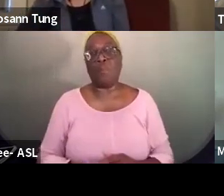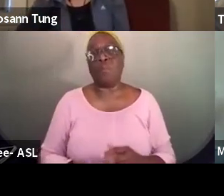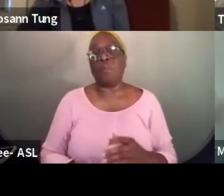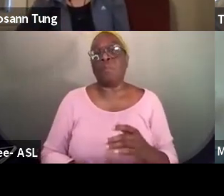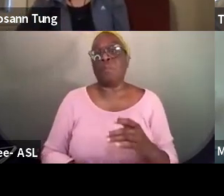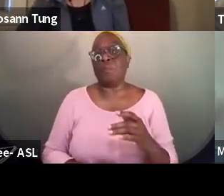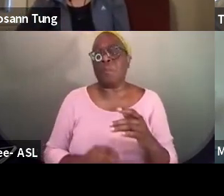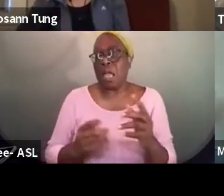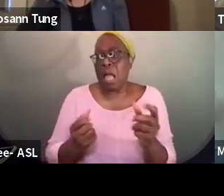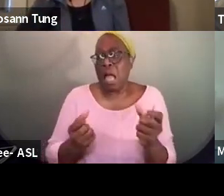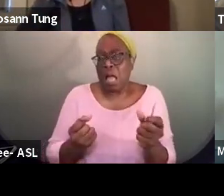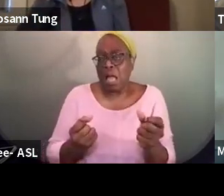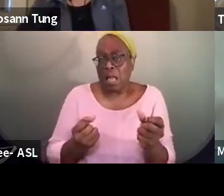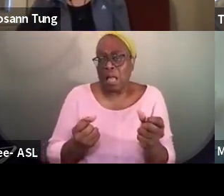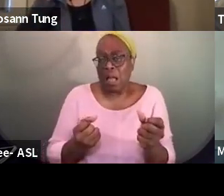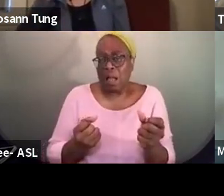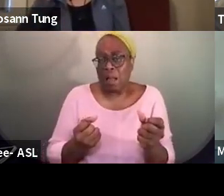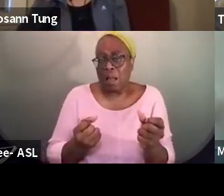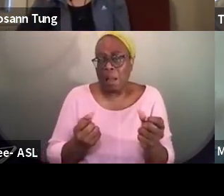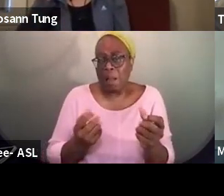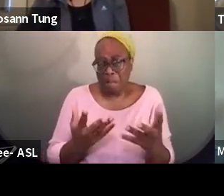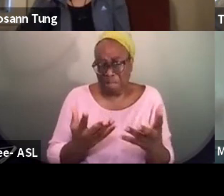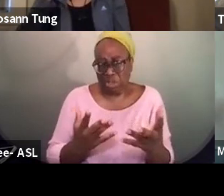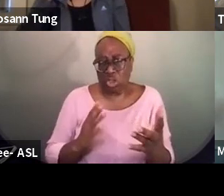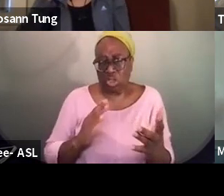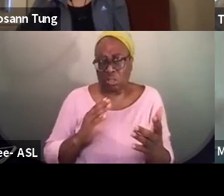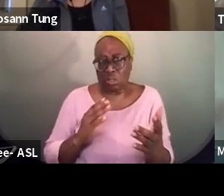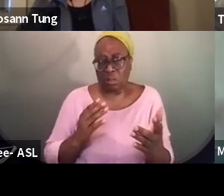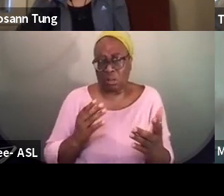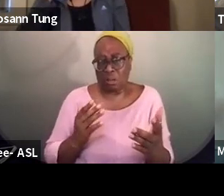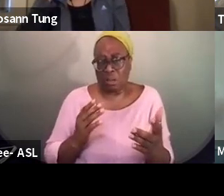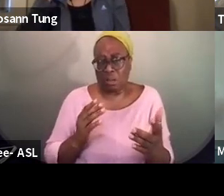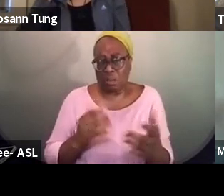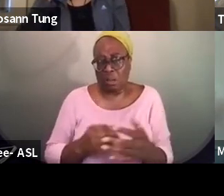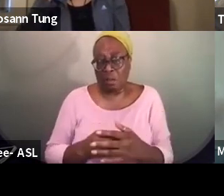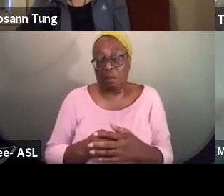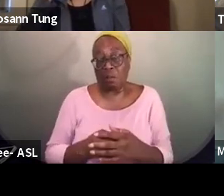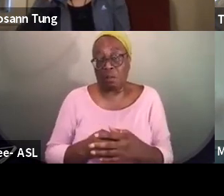How much of this should we also